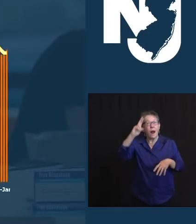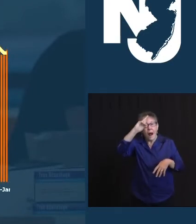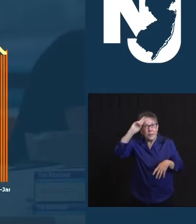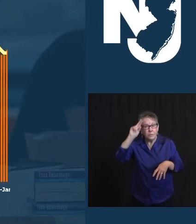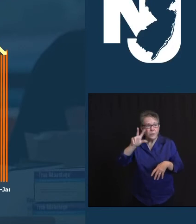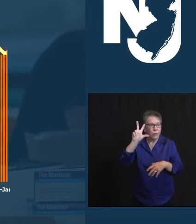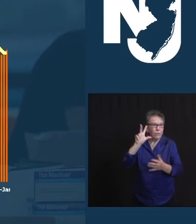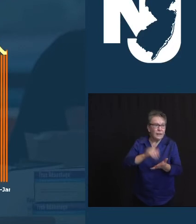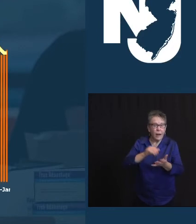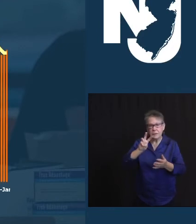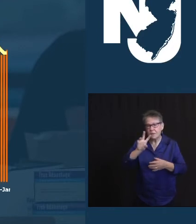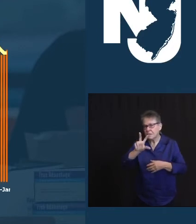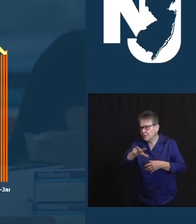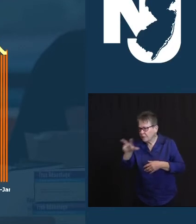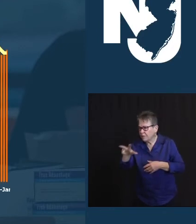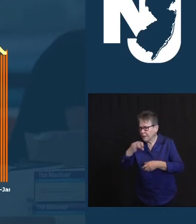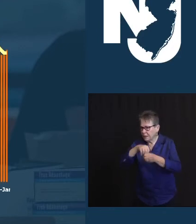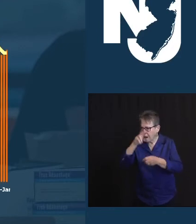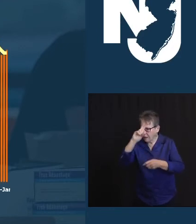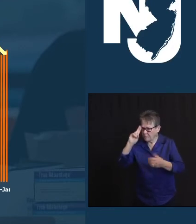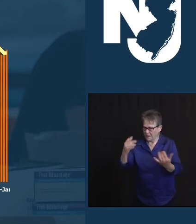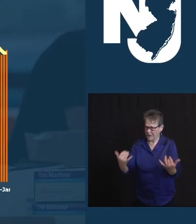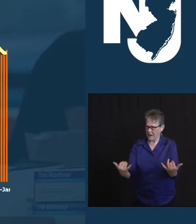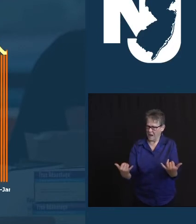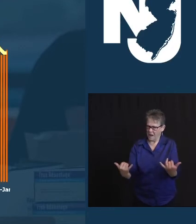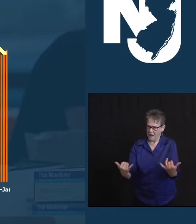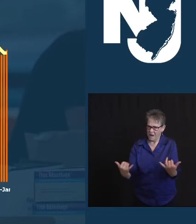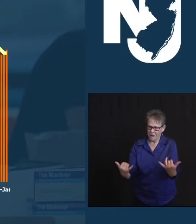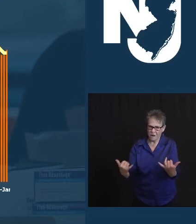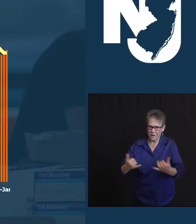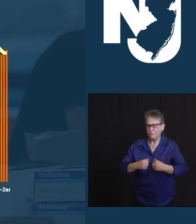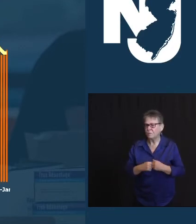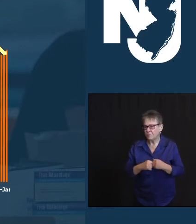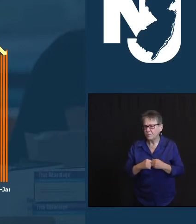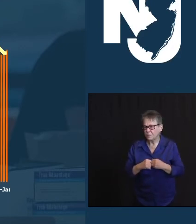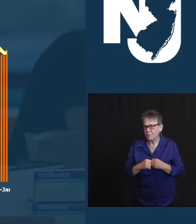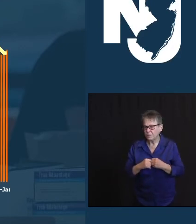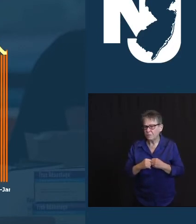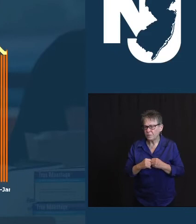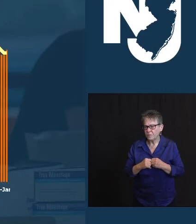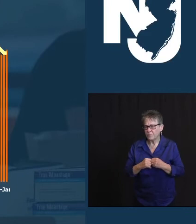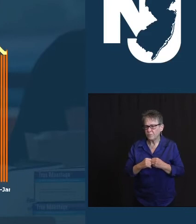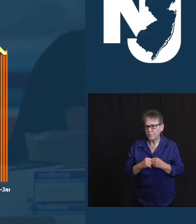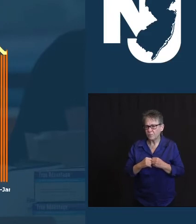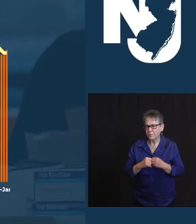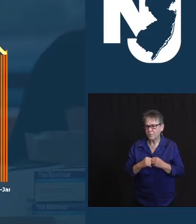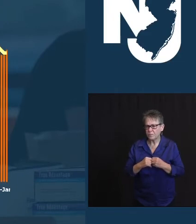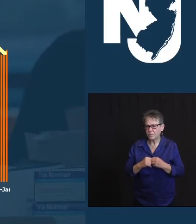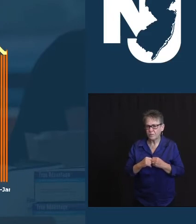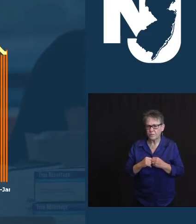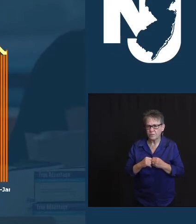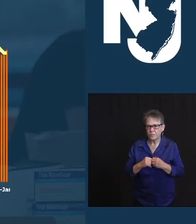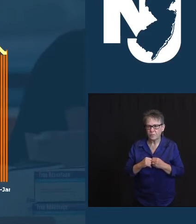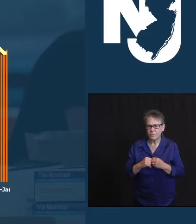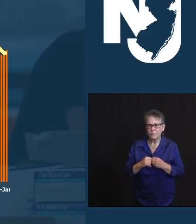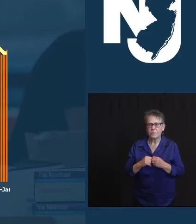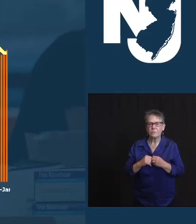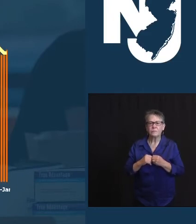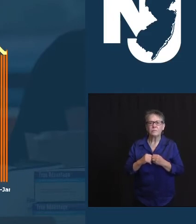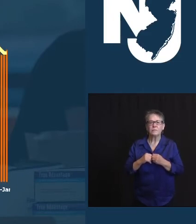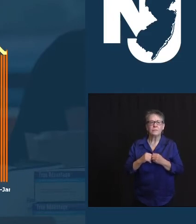3,633 total patients being tested, or being treated rather, 3,438 confirmed